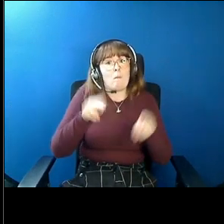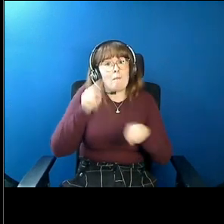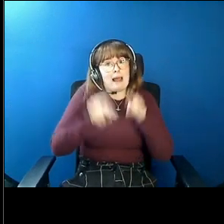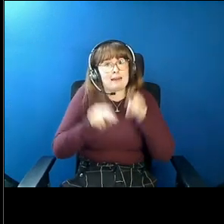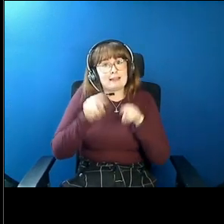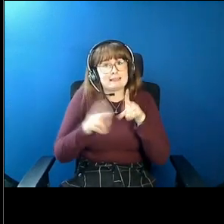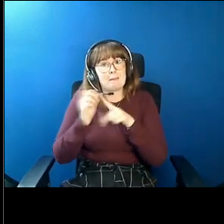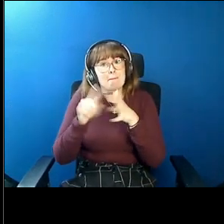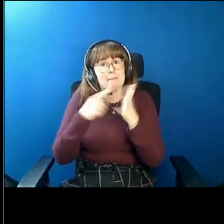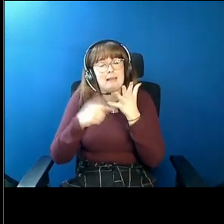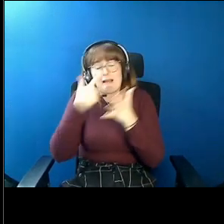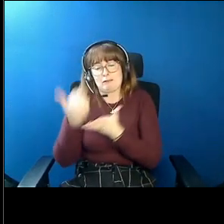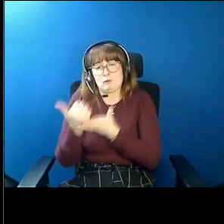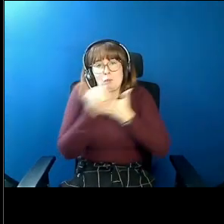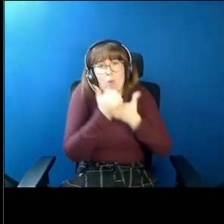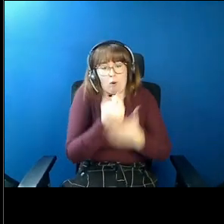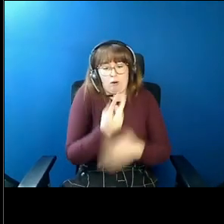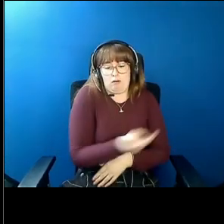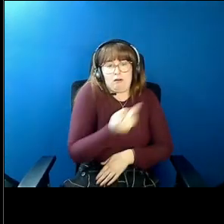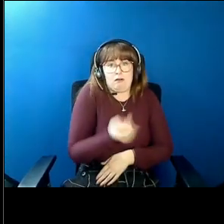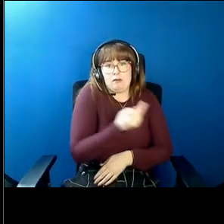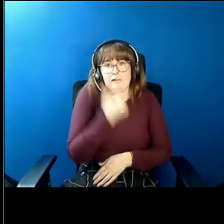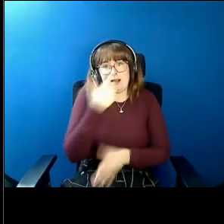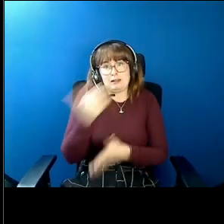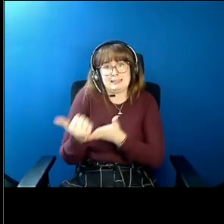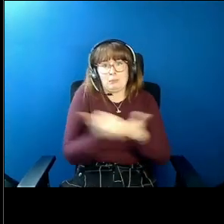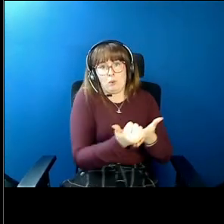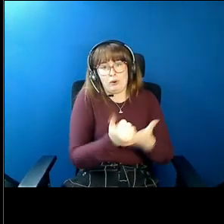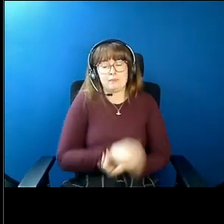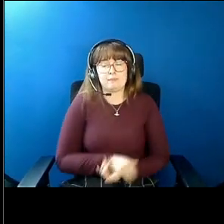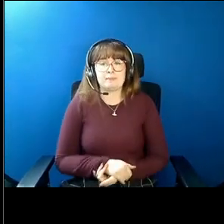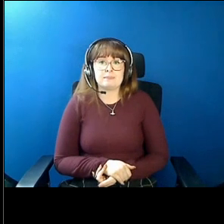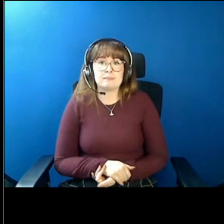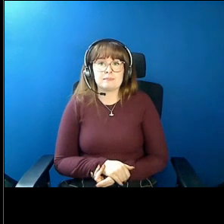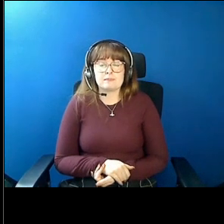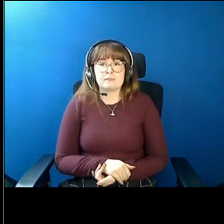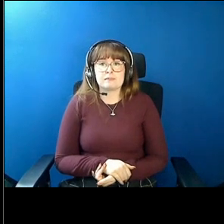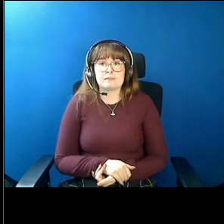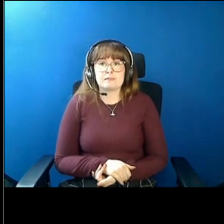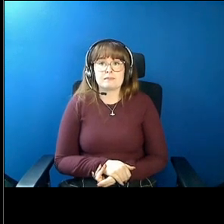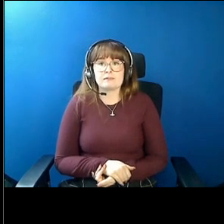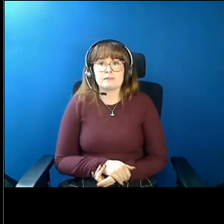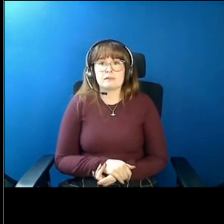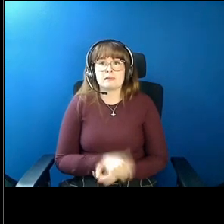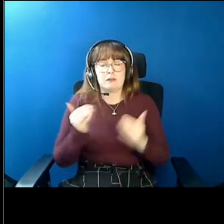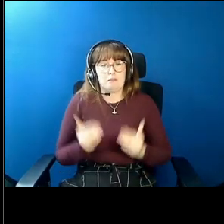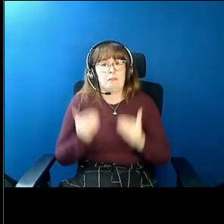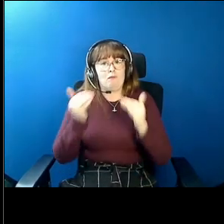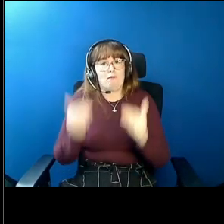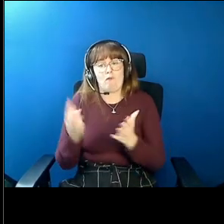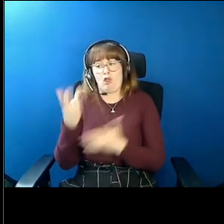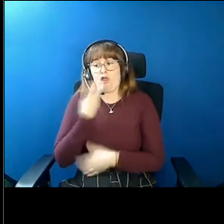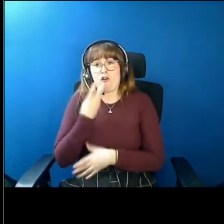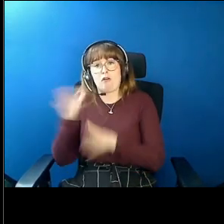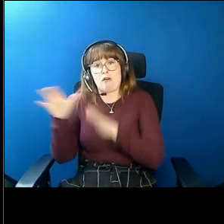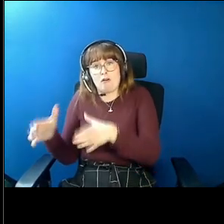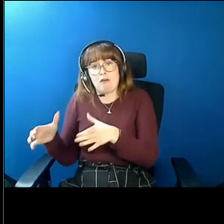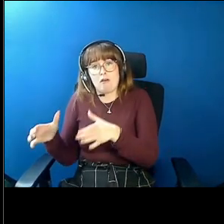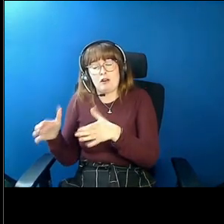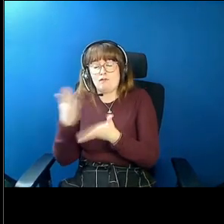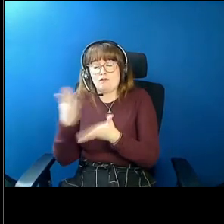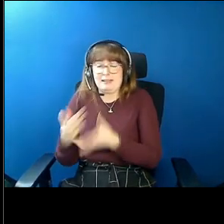those first two phases within the process. Now, how these insights then are taken forward in the third phase will depend on